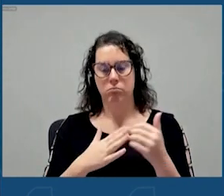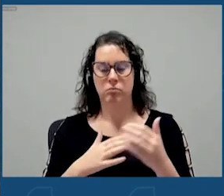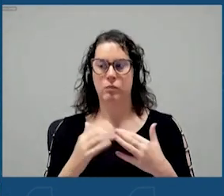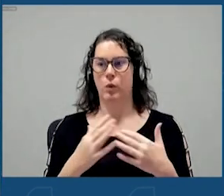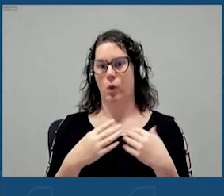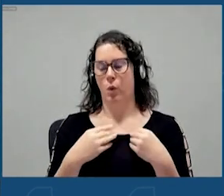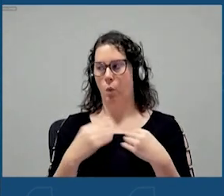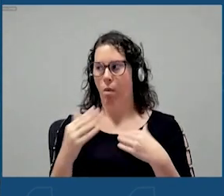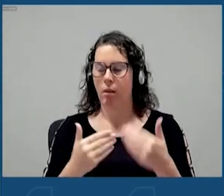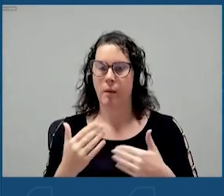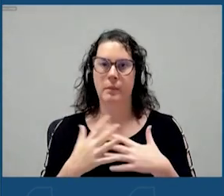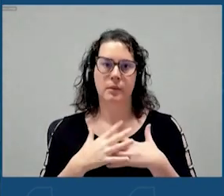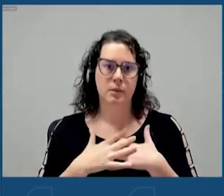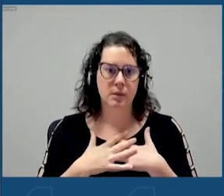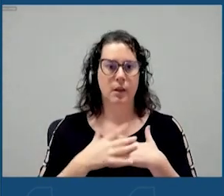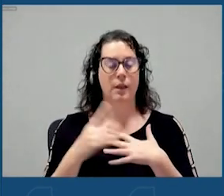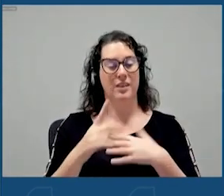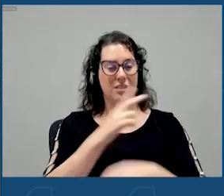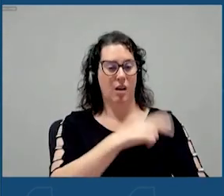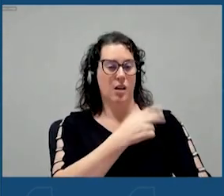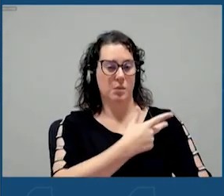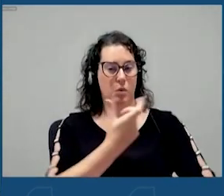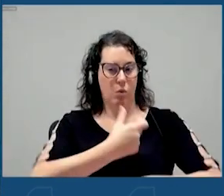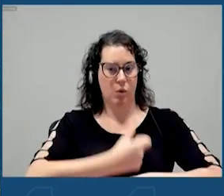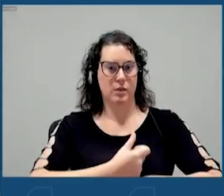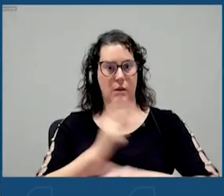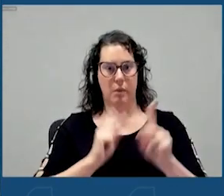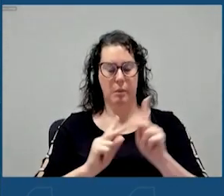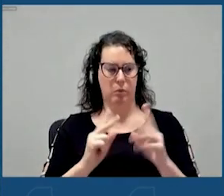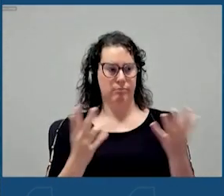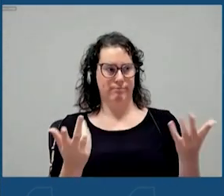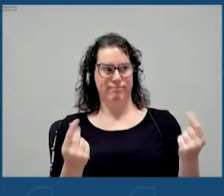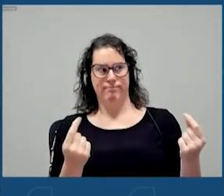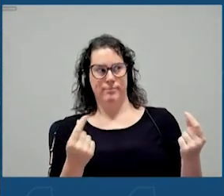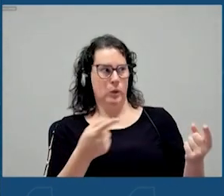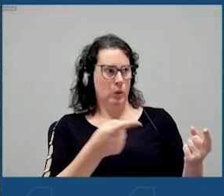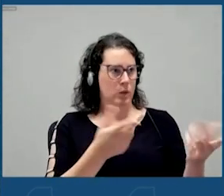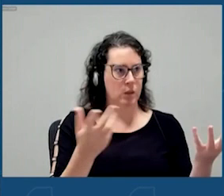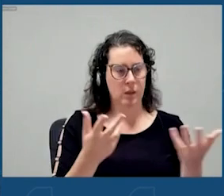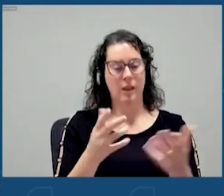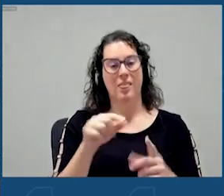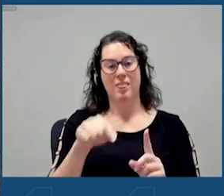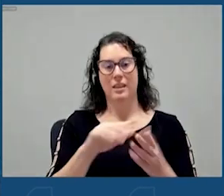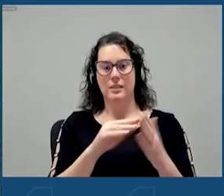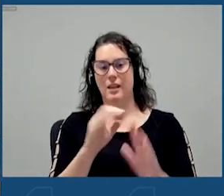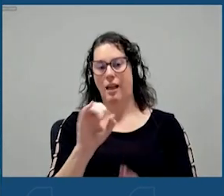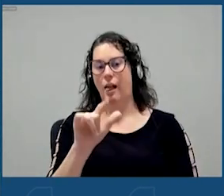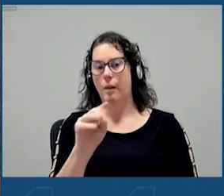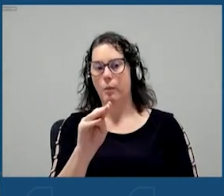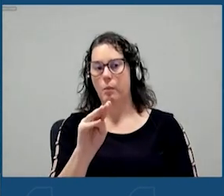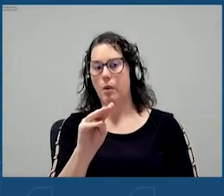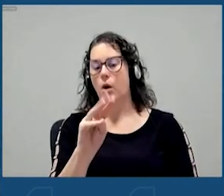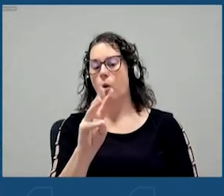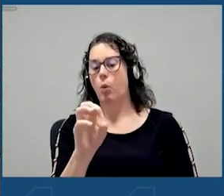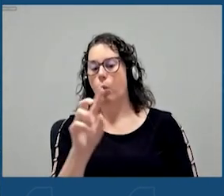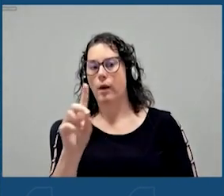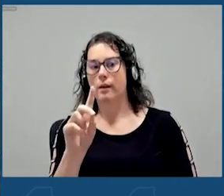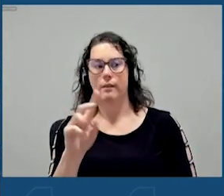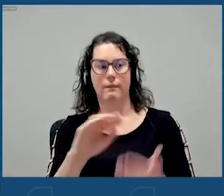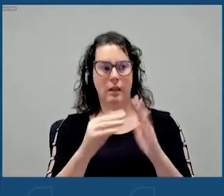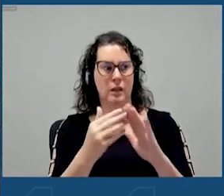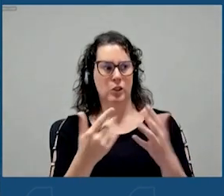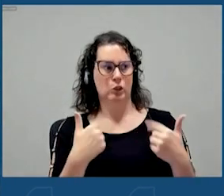hospital, when it closed down, as I've mentioned, people didn't know what it would be. There was a void in Elmwood Village. Would it be blighted? I mean, so many places a